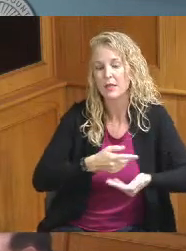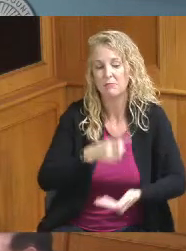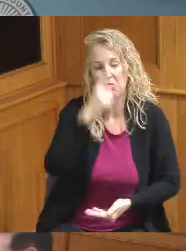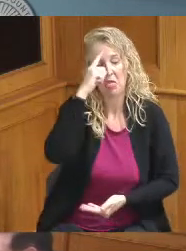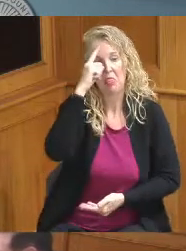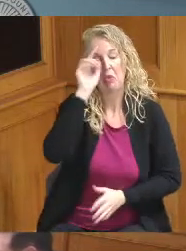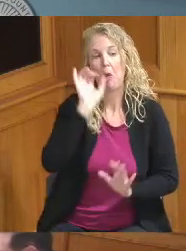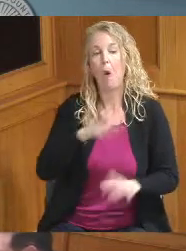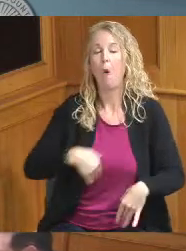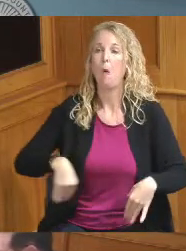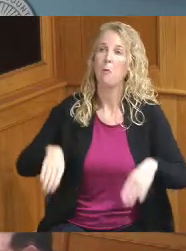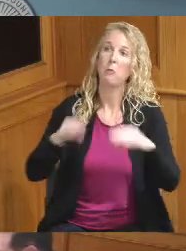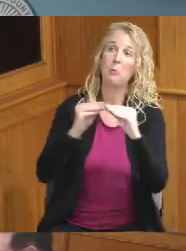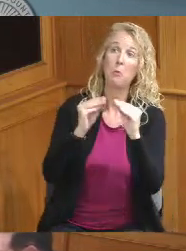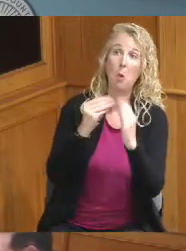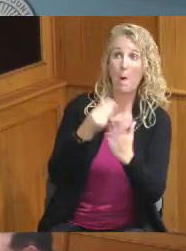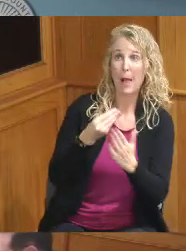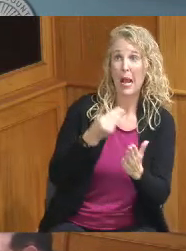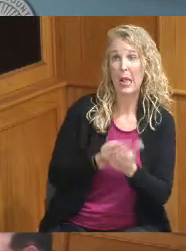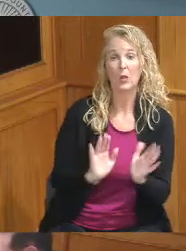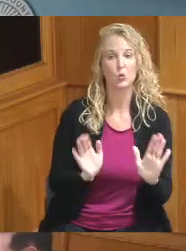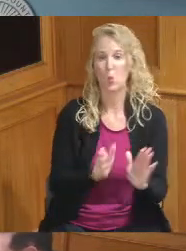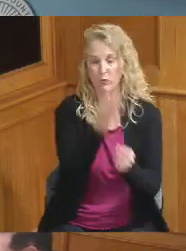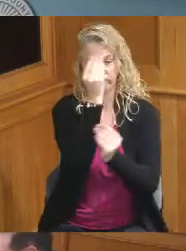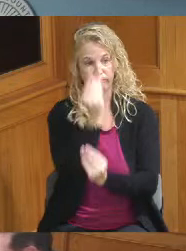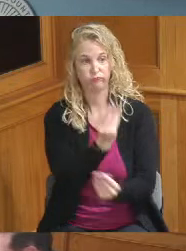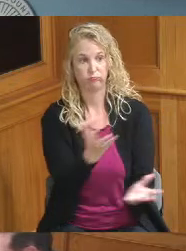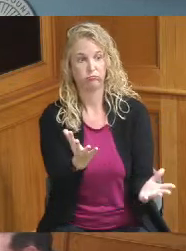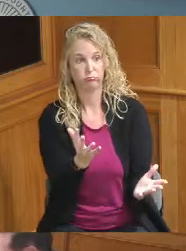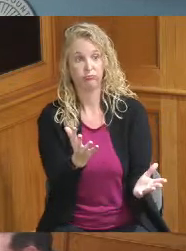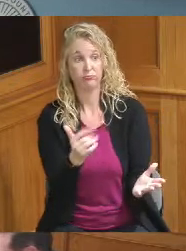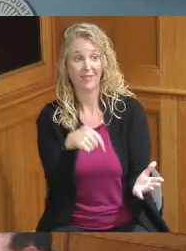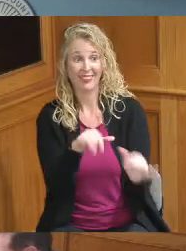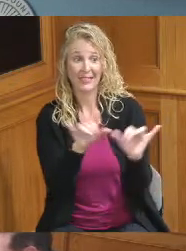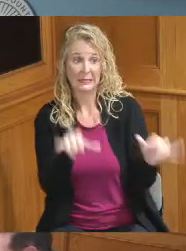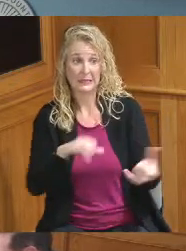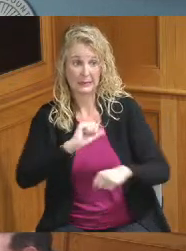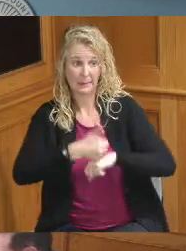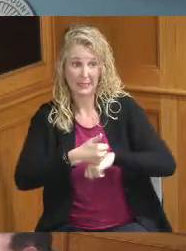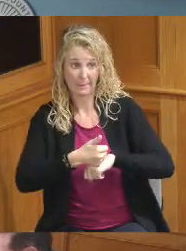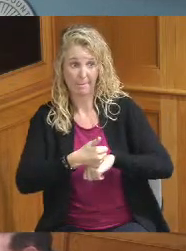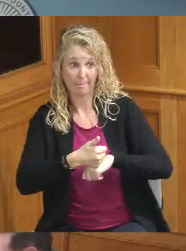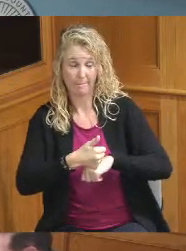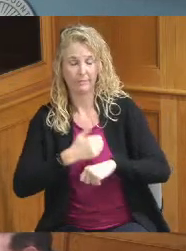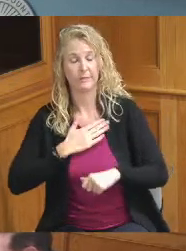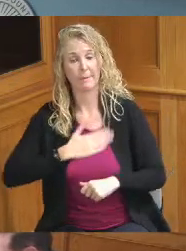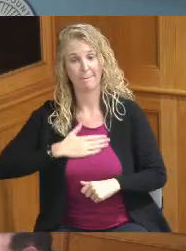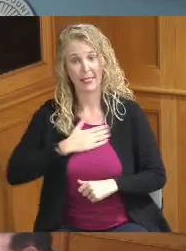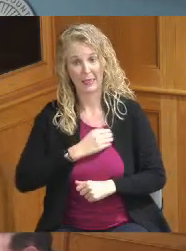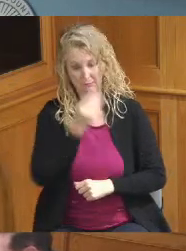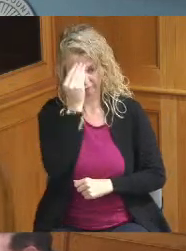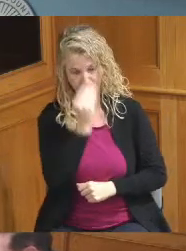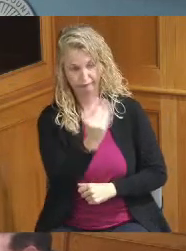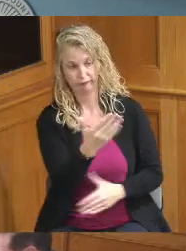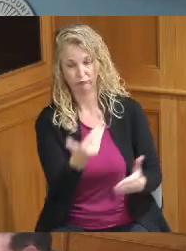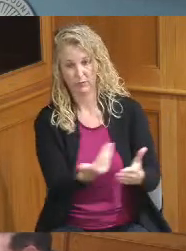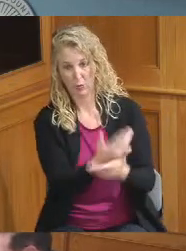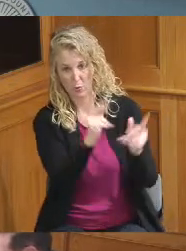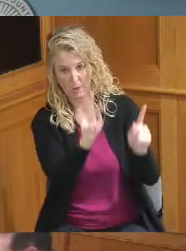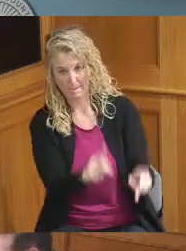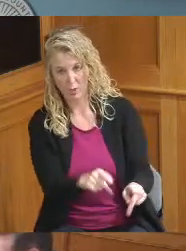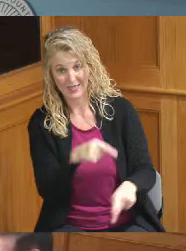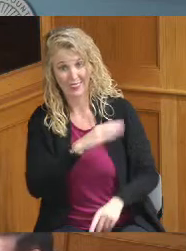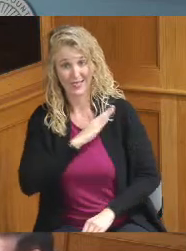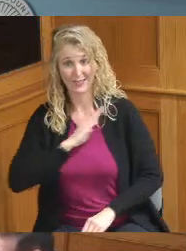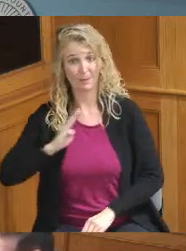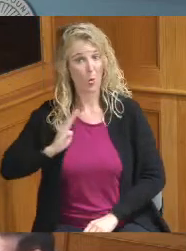And so our staff has to inform them of what that is and how this works year to year. Yes. Thank you. Please let the new person know that this